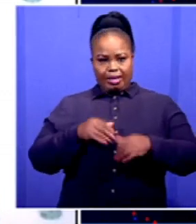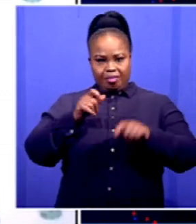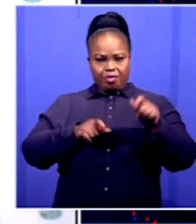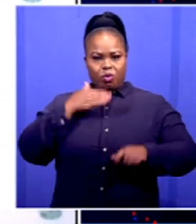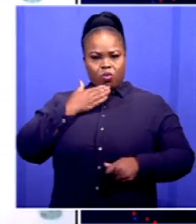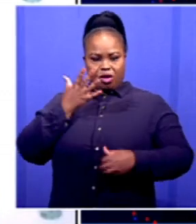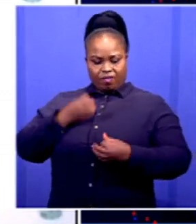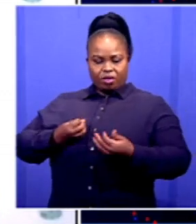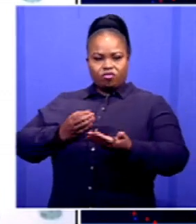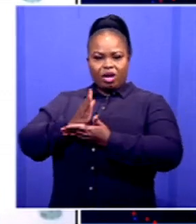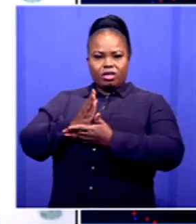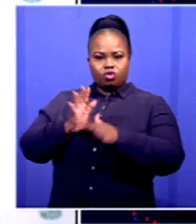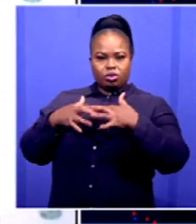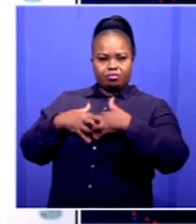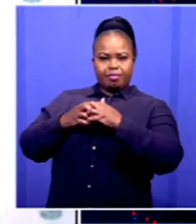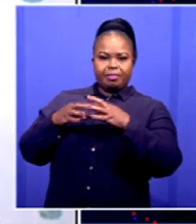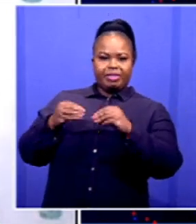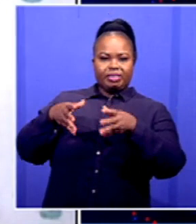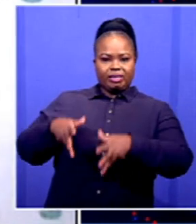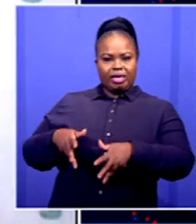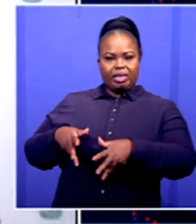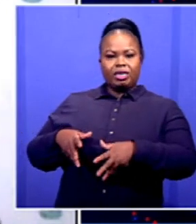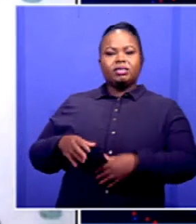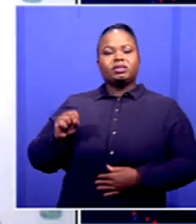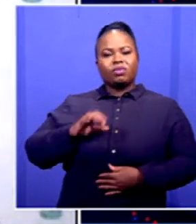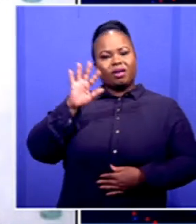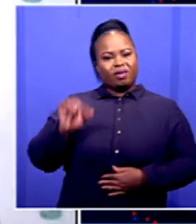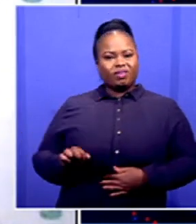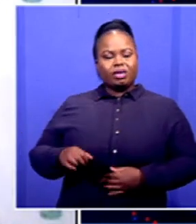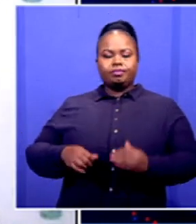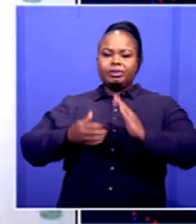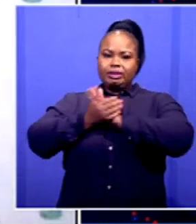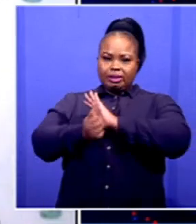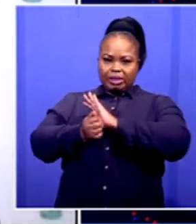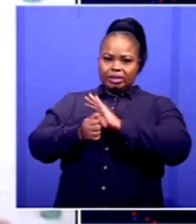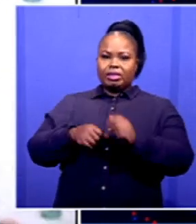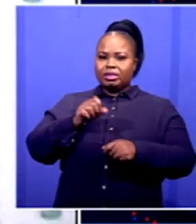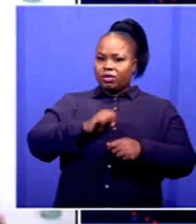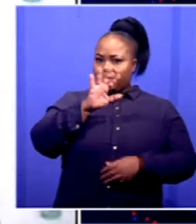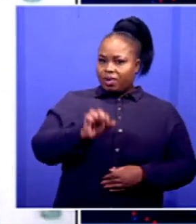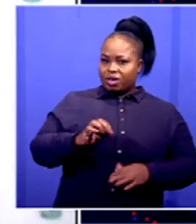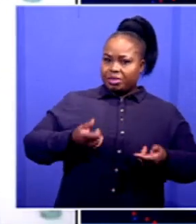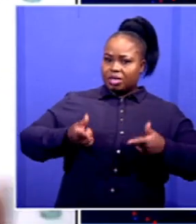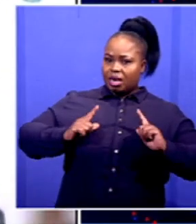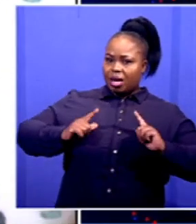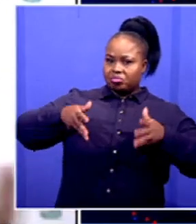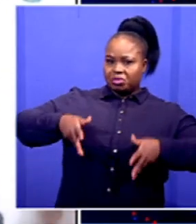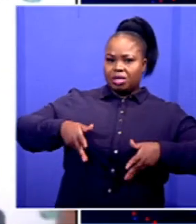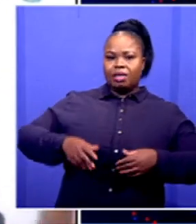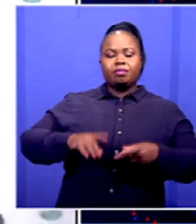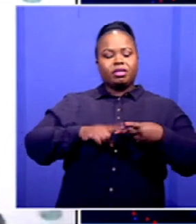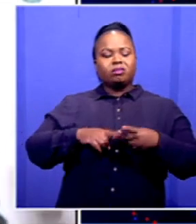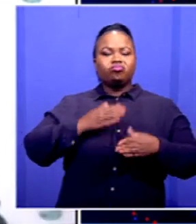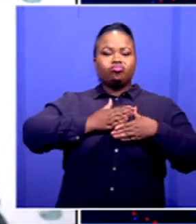right to actually establish business in South Africa who's with a South African, what type of skills that South Africa must allow to work here, what type